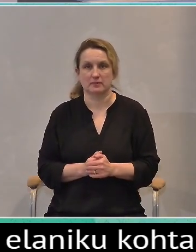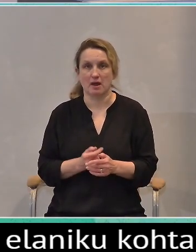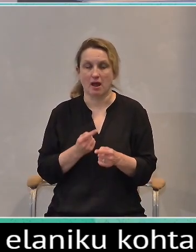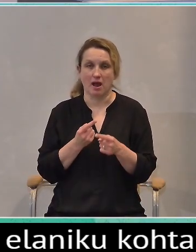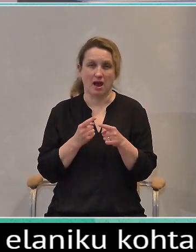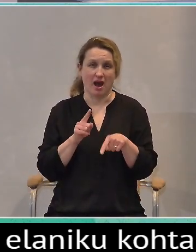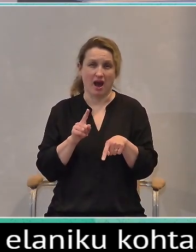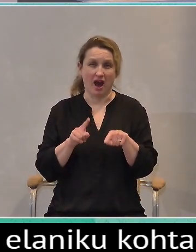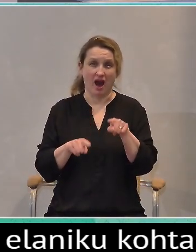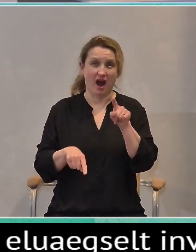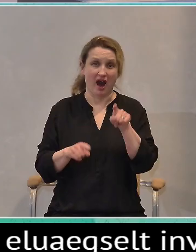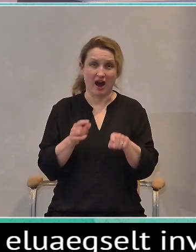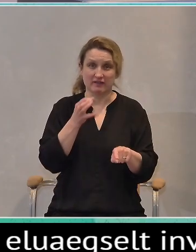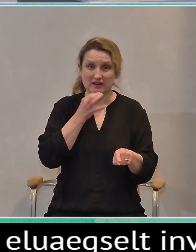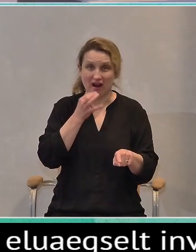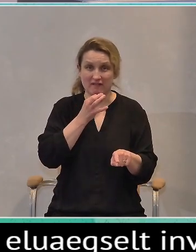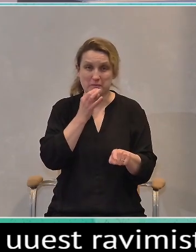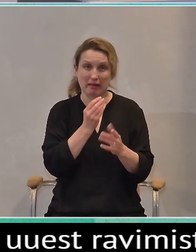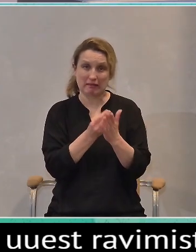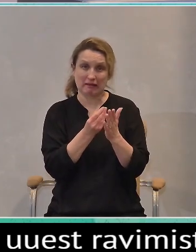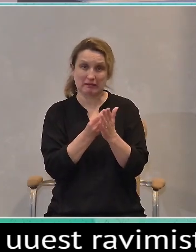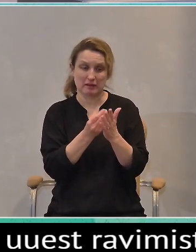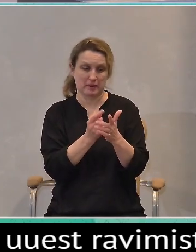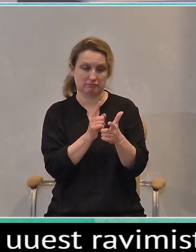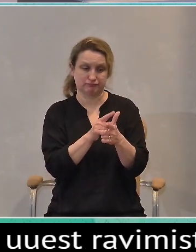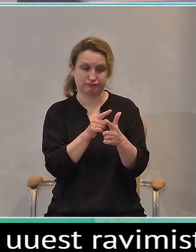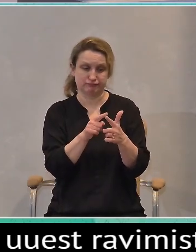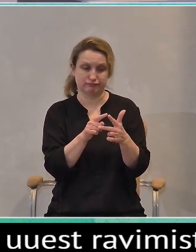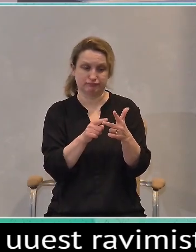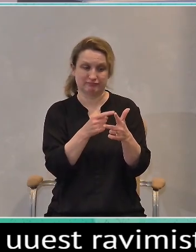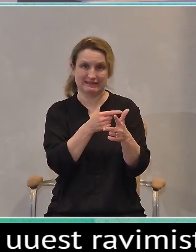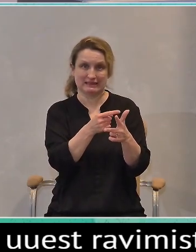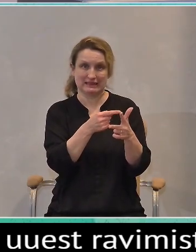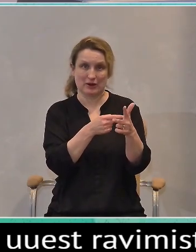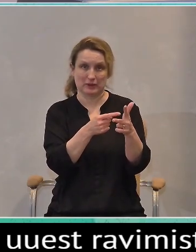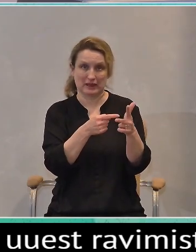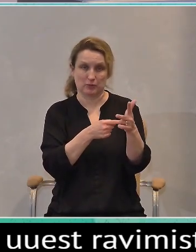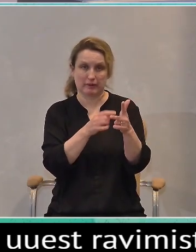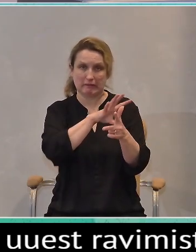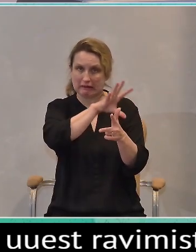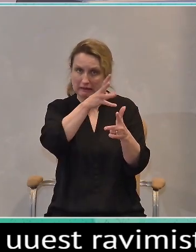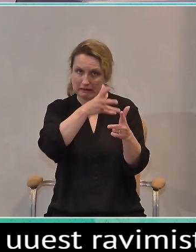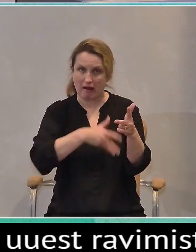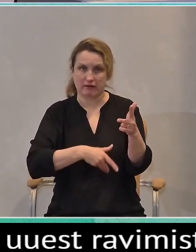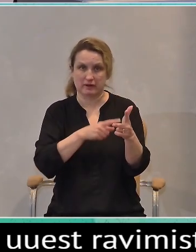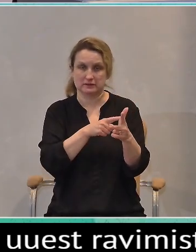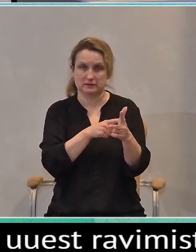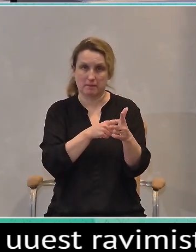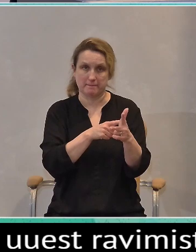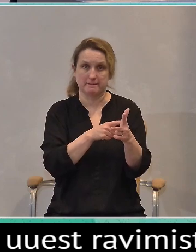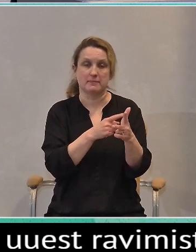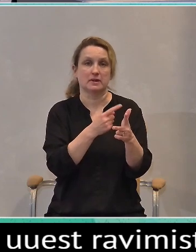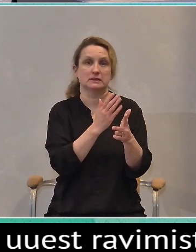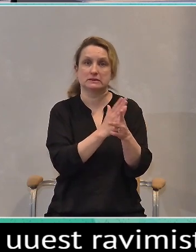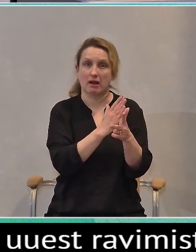be vastly better than the existing alternatives. And when assessing the potential of a new drug, we would